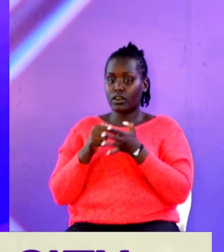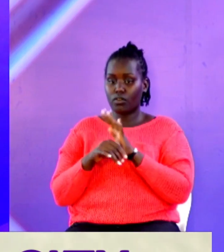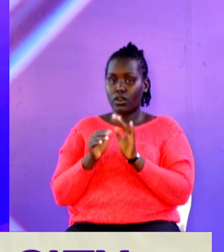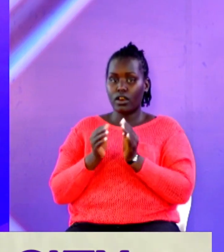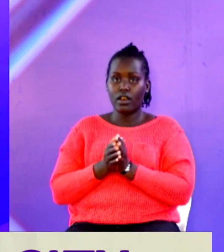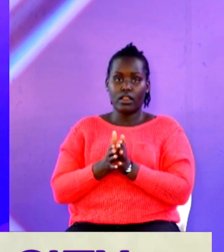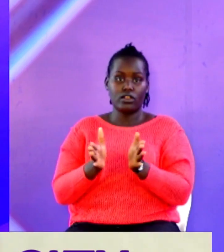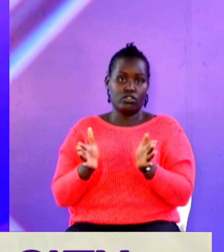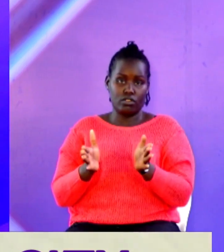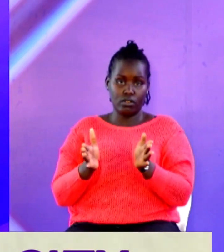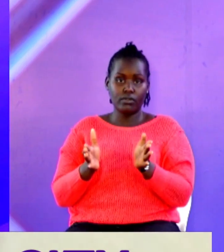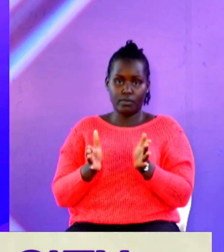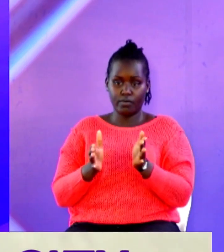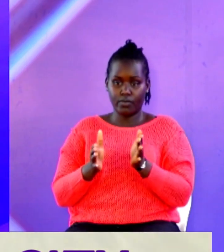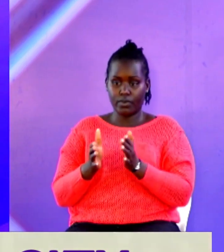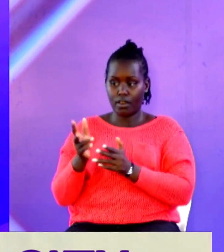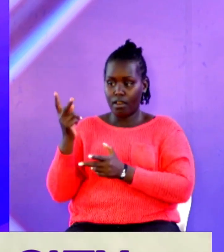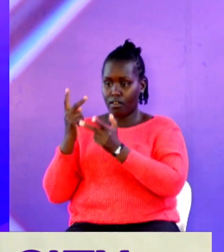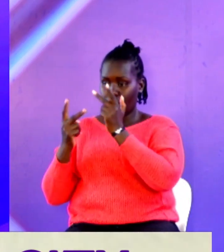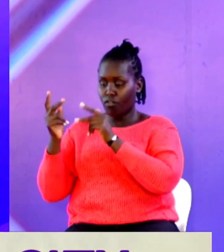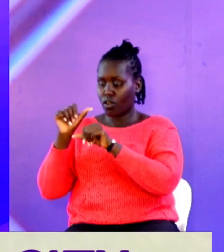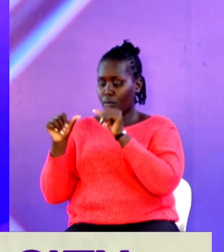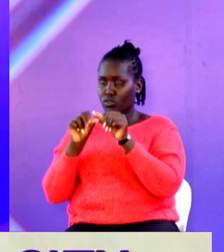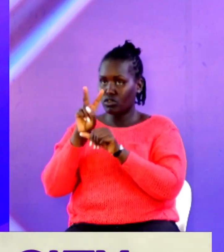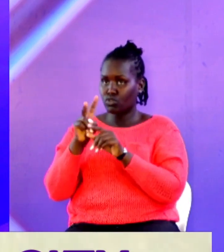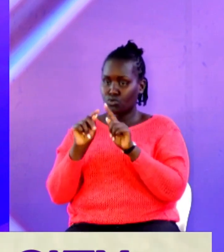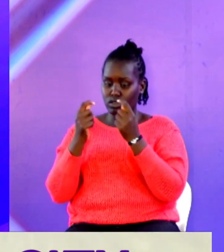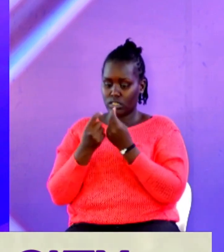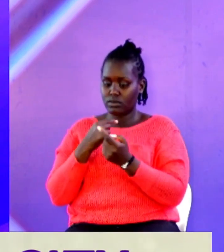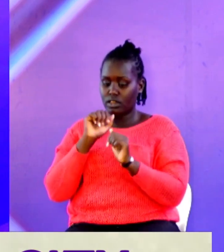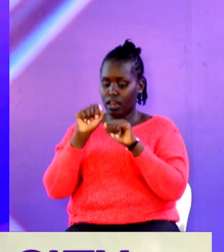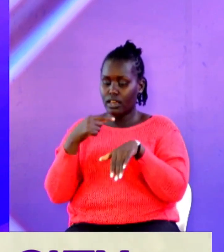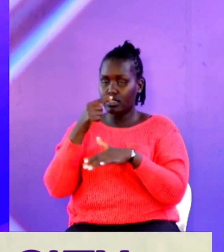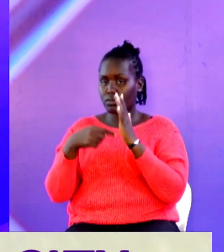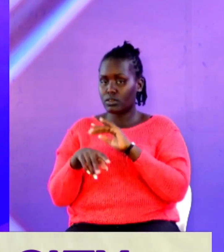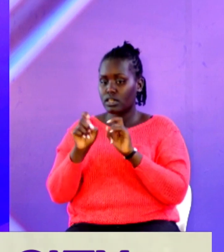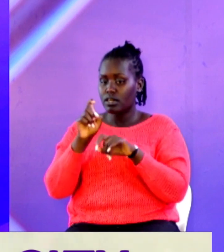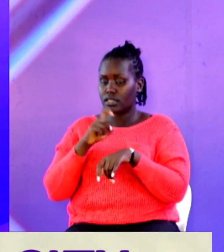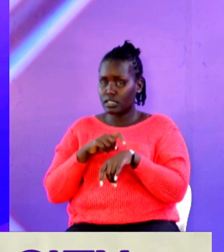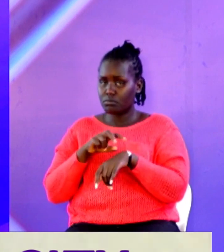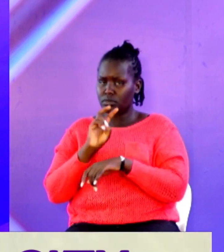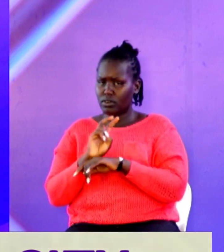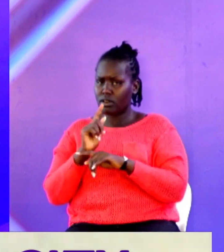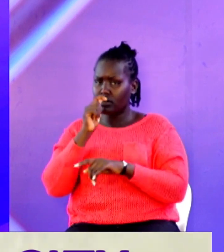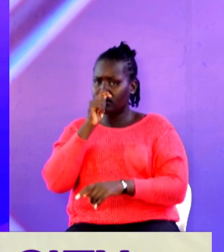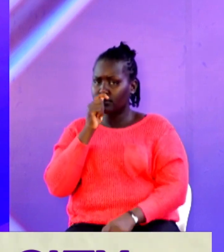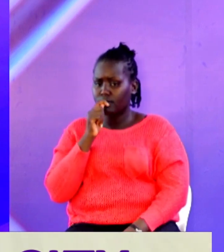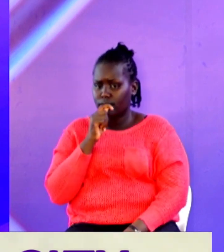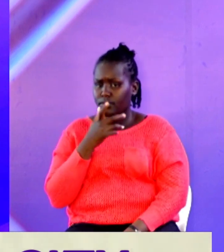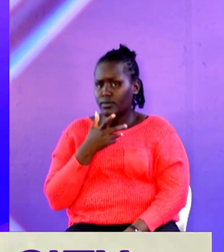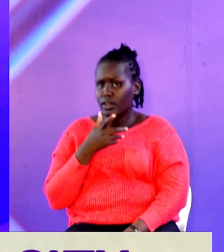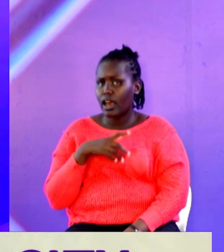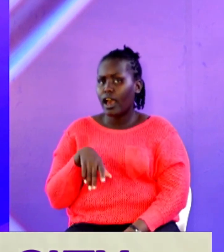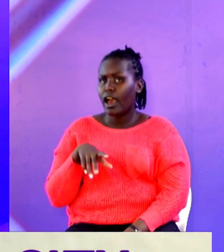general overview of these two teams, I will say when you look at Tanzania and